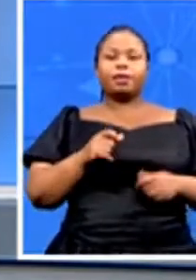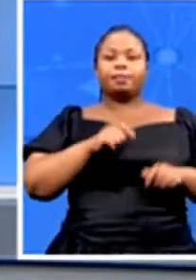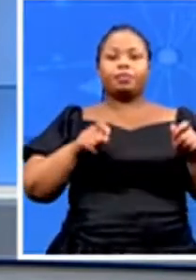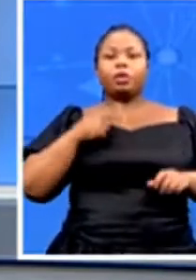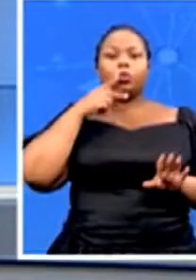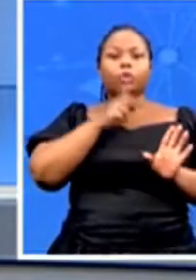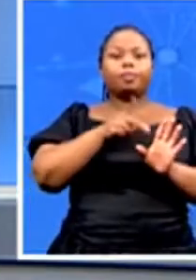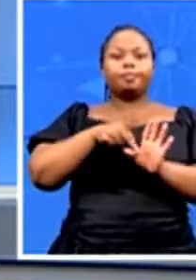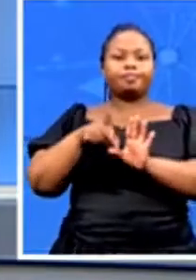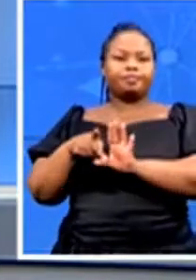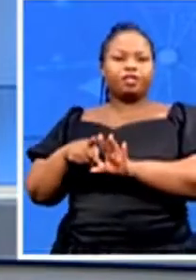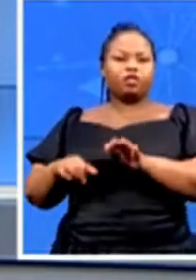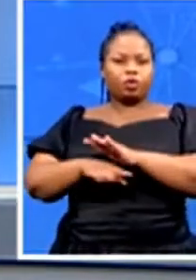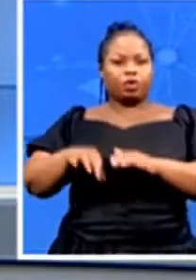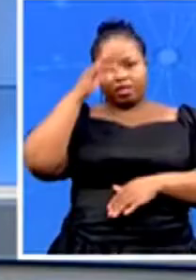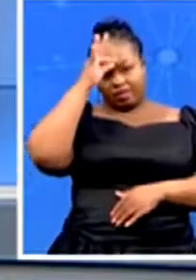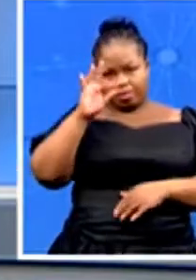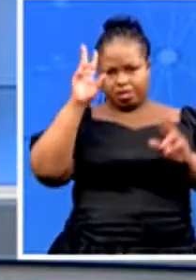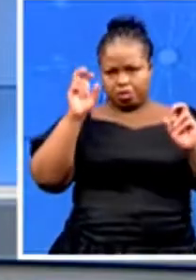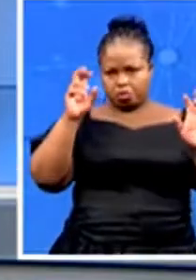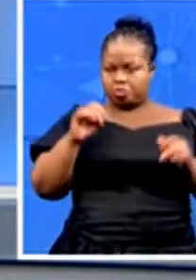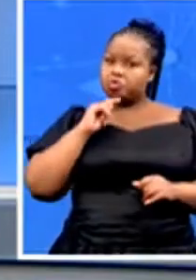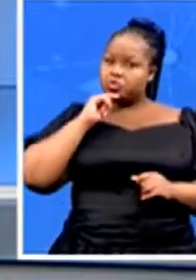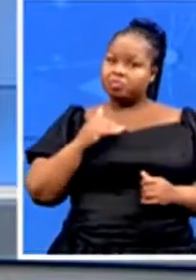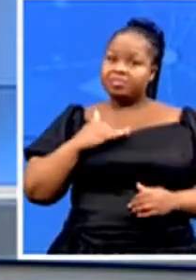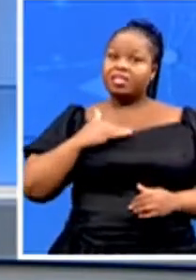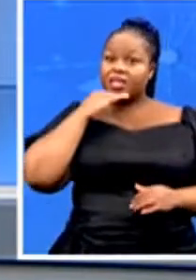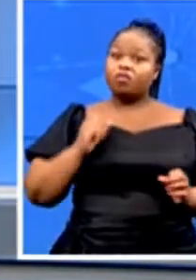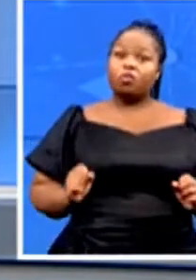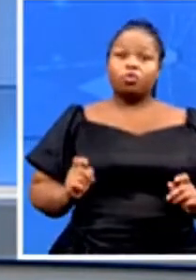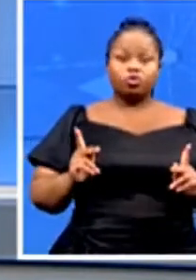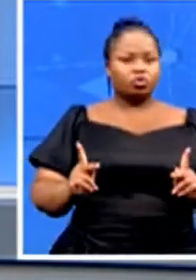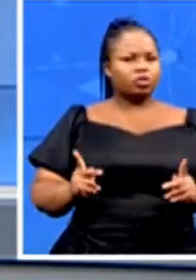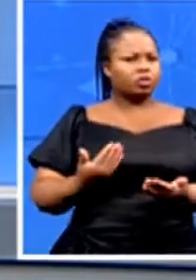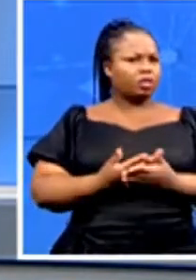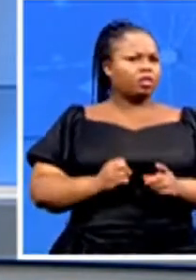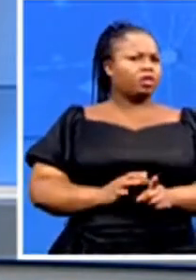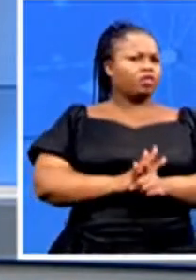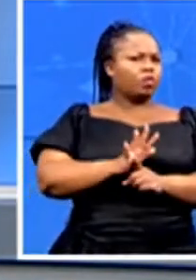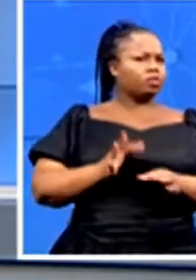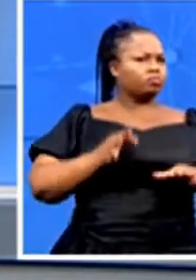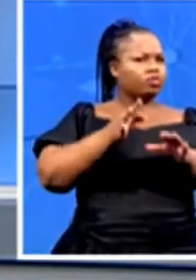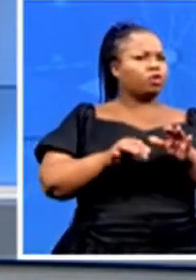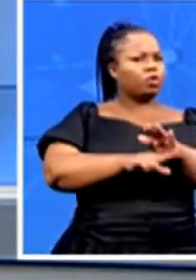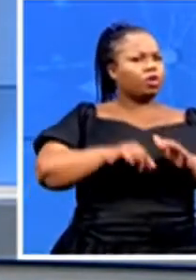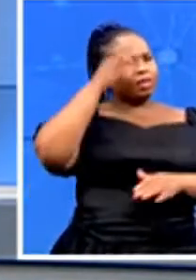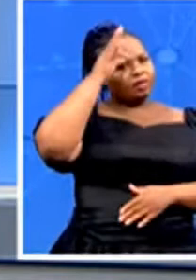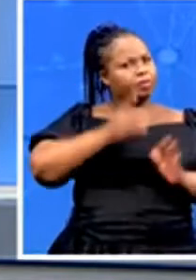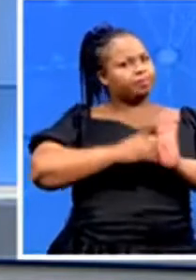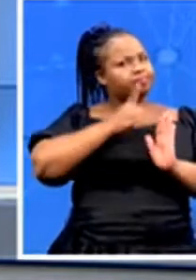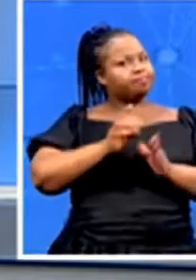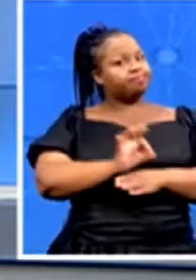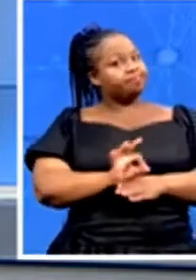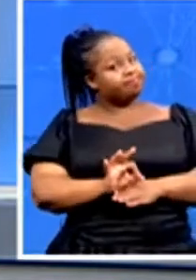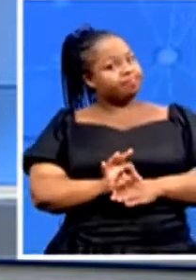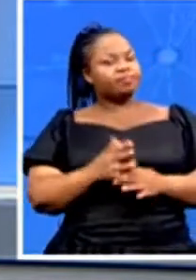Are citizens given adequate opportunities to influence or even contribute to local government development plans? Let's now speak to Plan